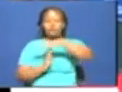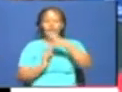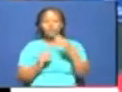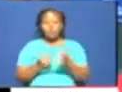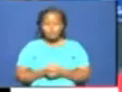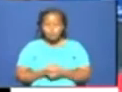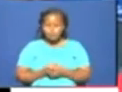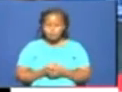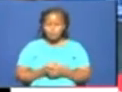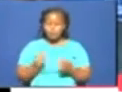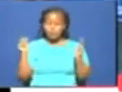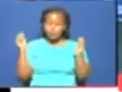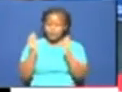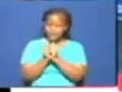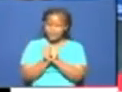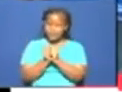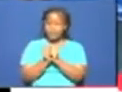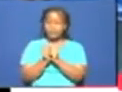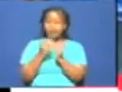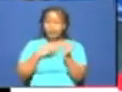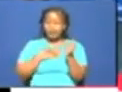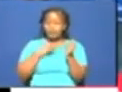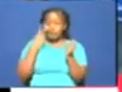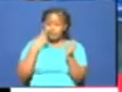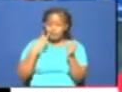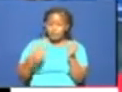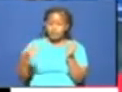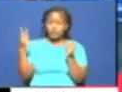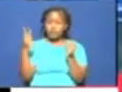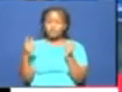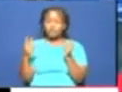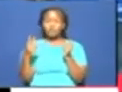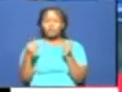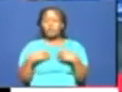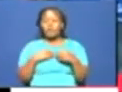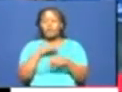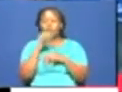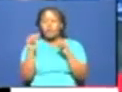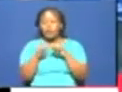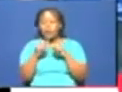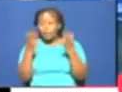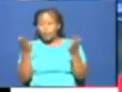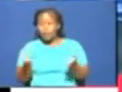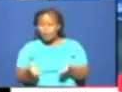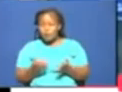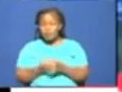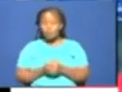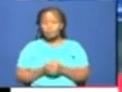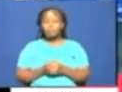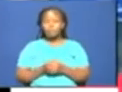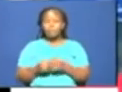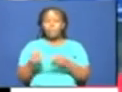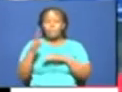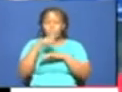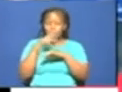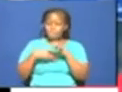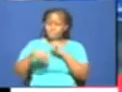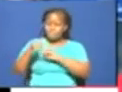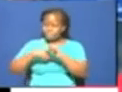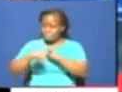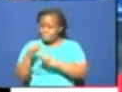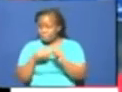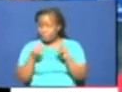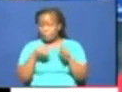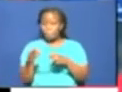The 10th pillar of my vision has to do with the principles of administrative continuity.